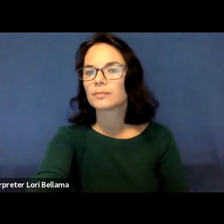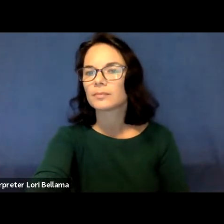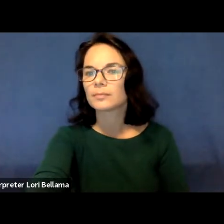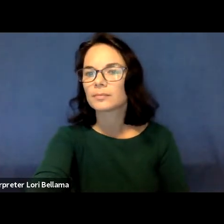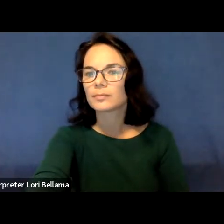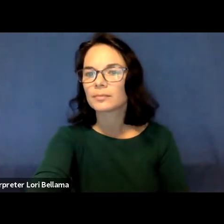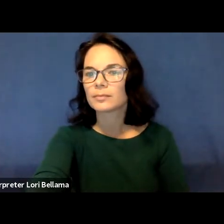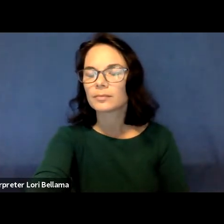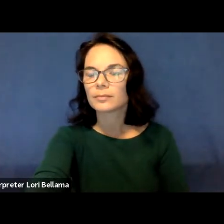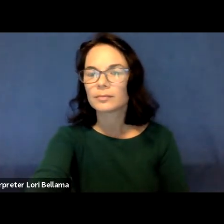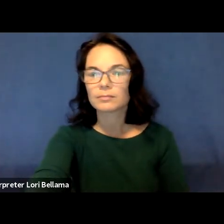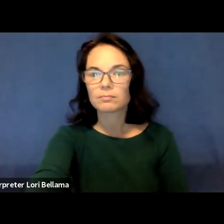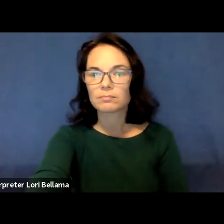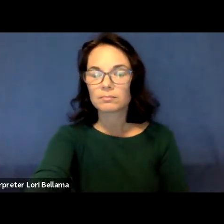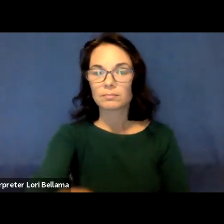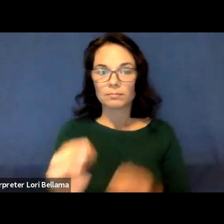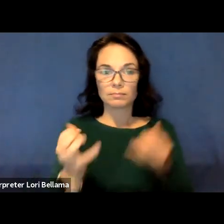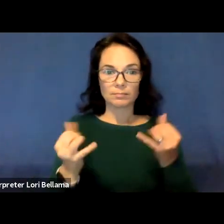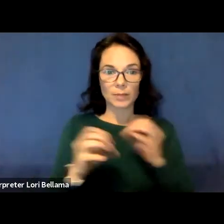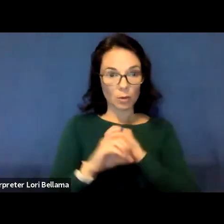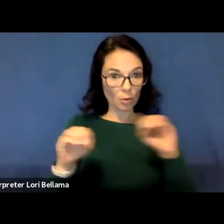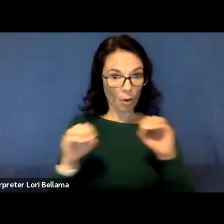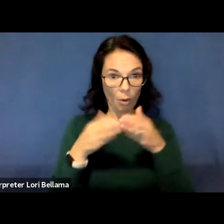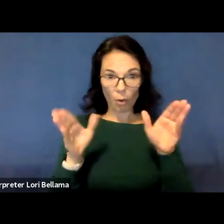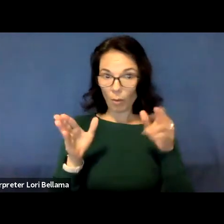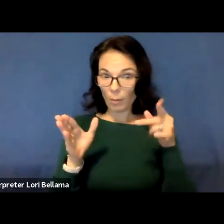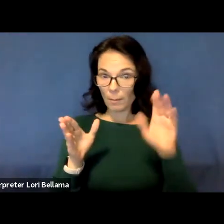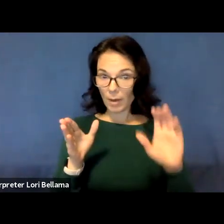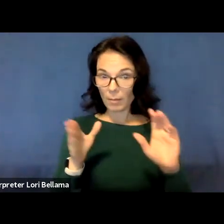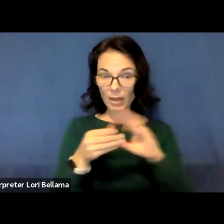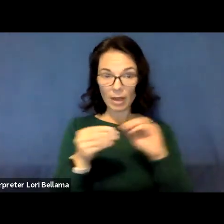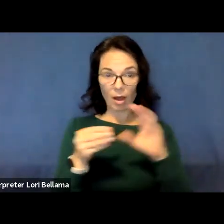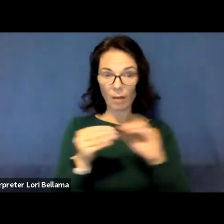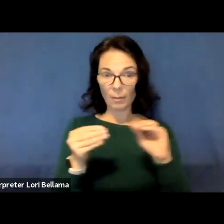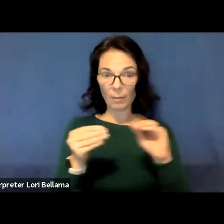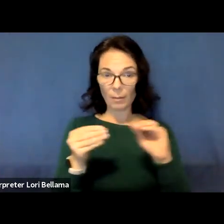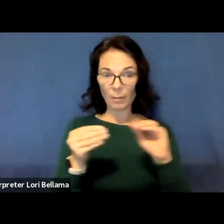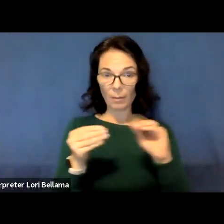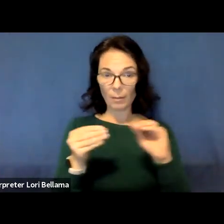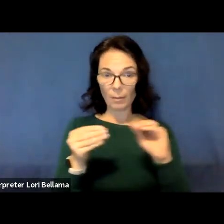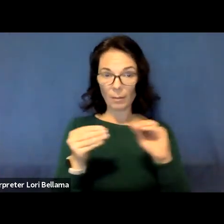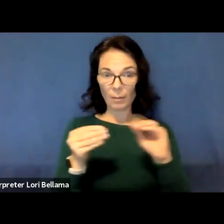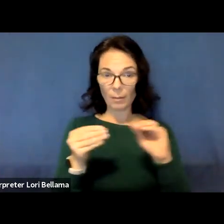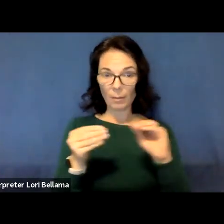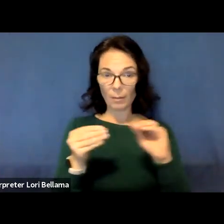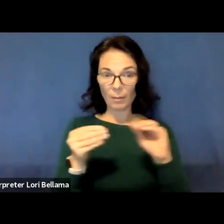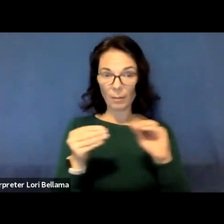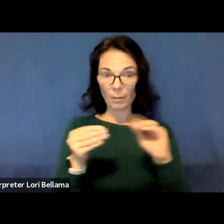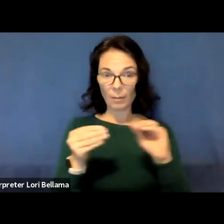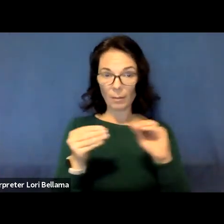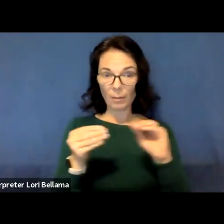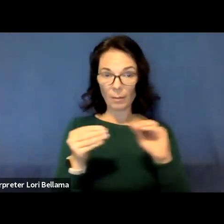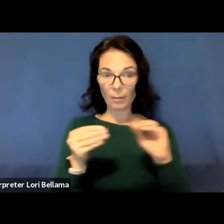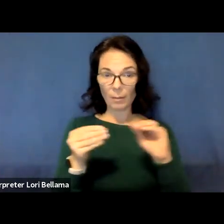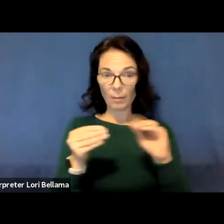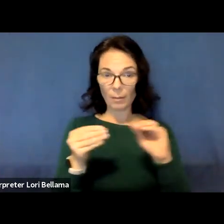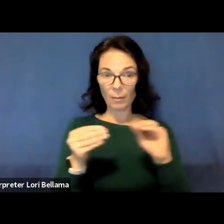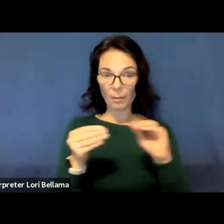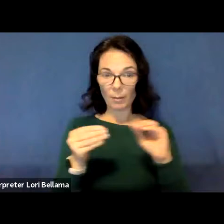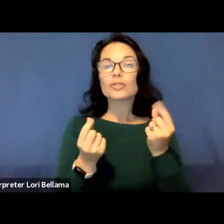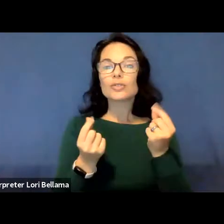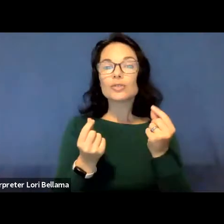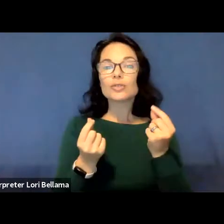So there are no public comments that were communicated to us. So the first, we're going to approve